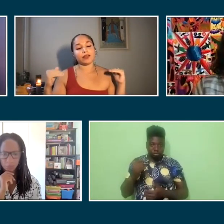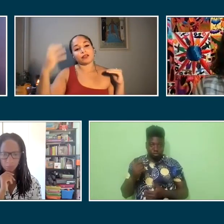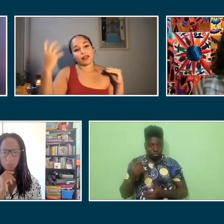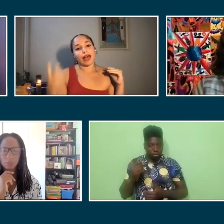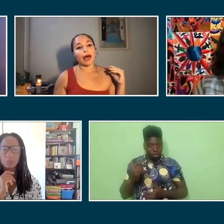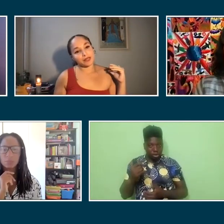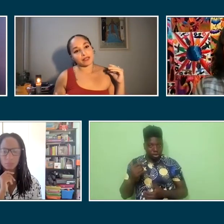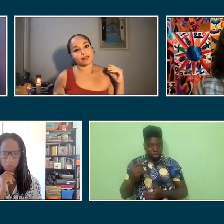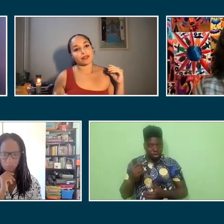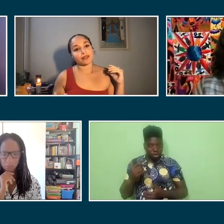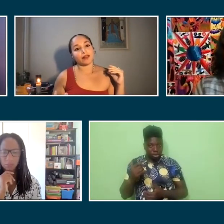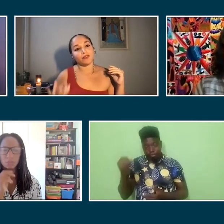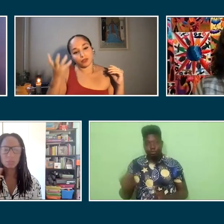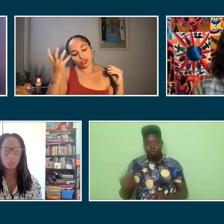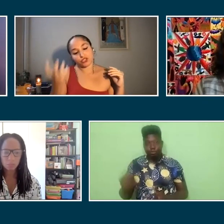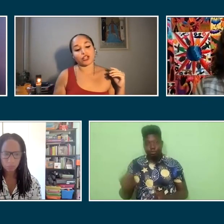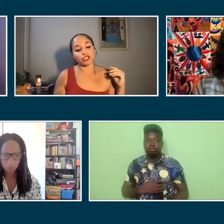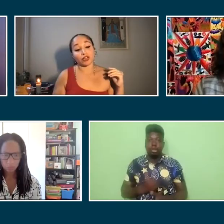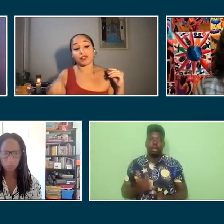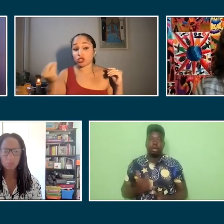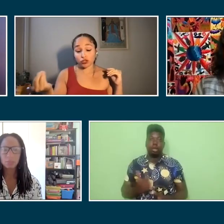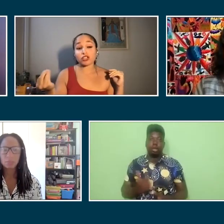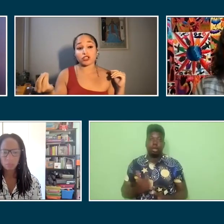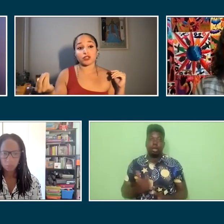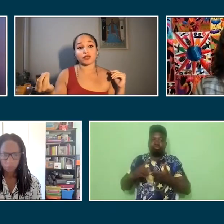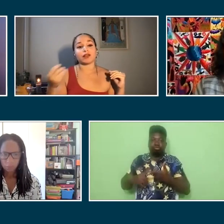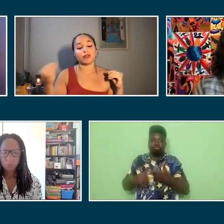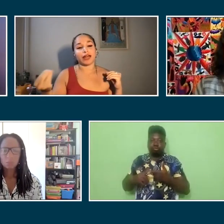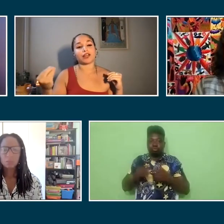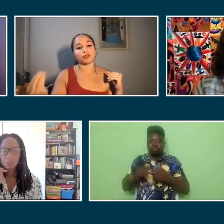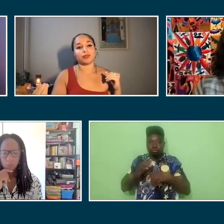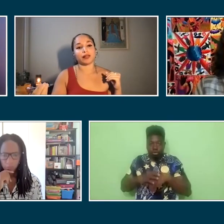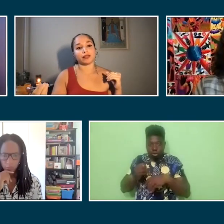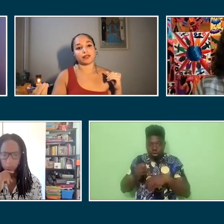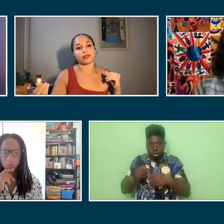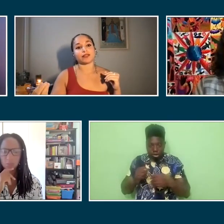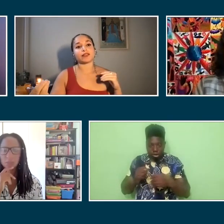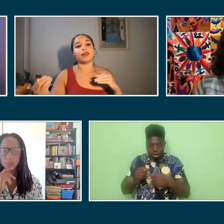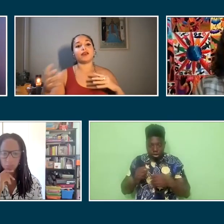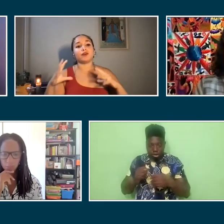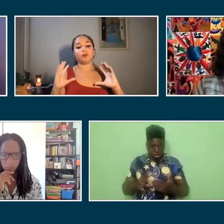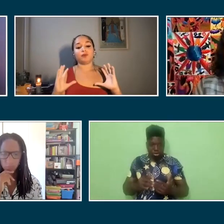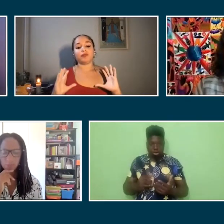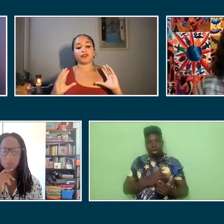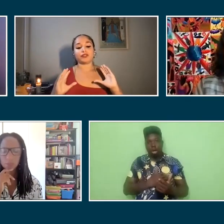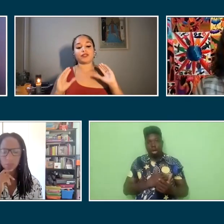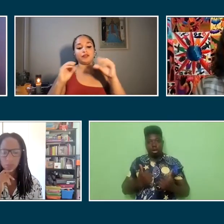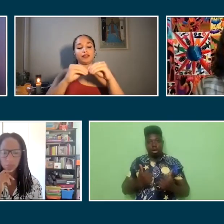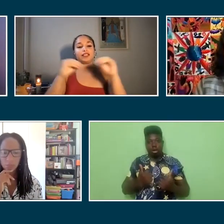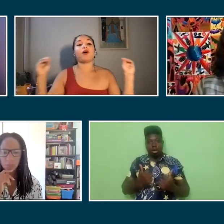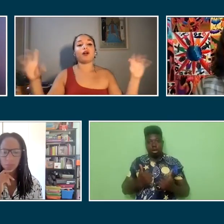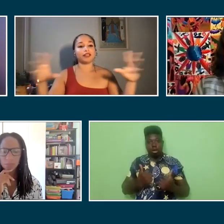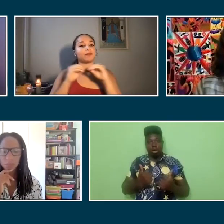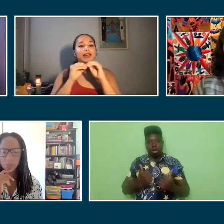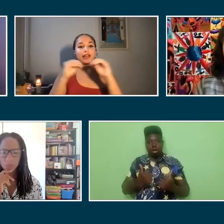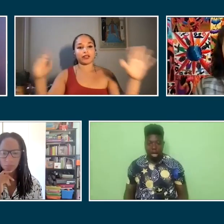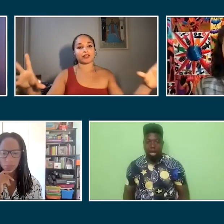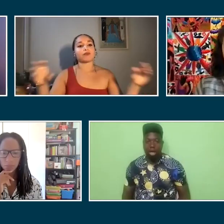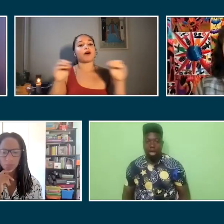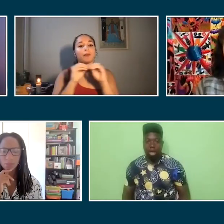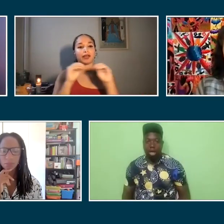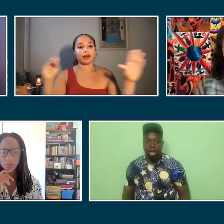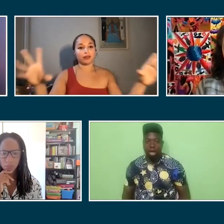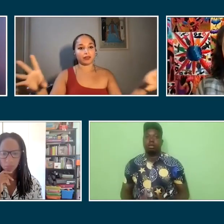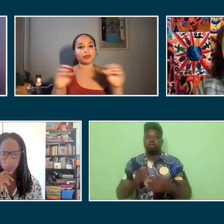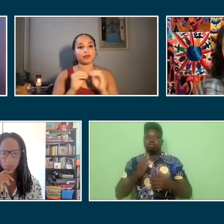the analysis. In the absence of the structure and the strictures of an actual analysis, there's all